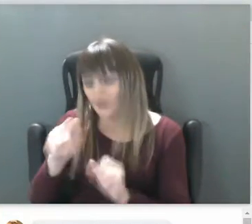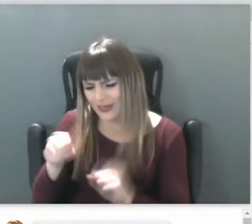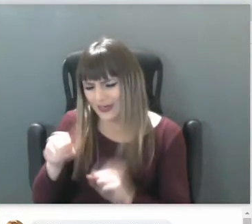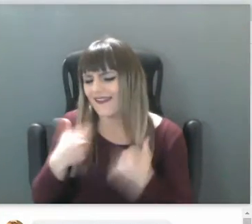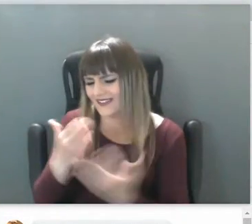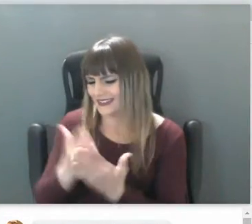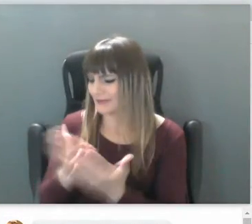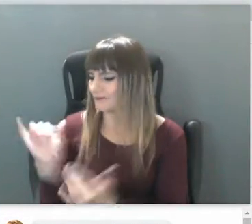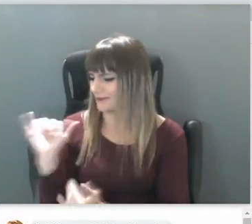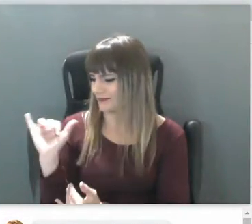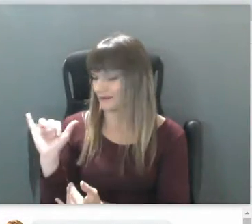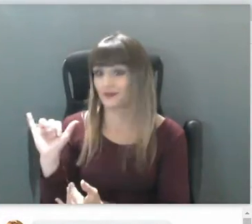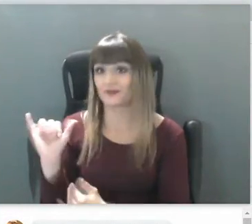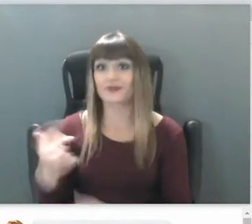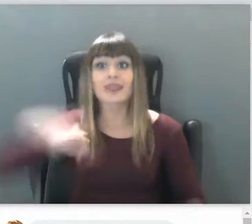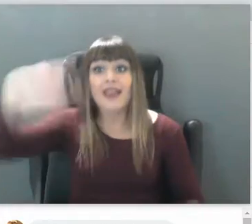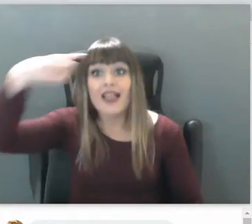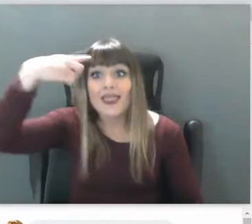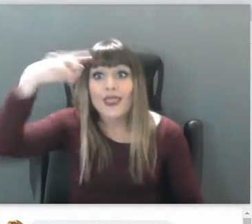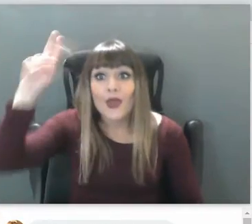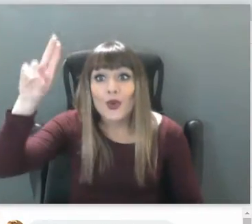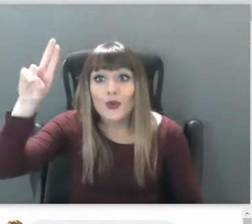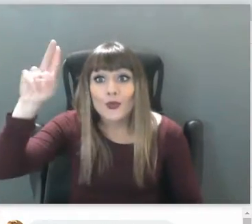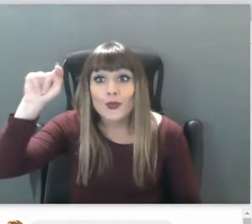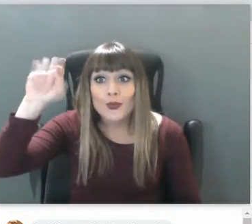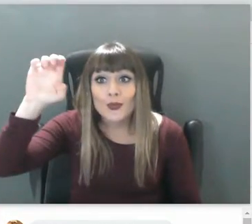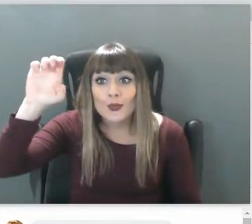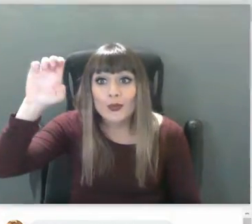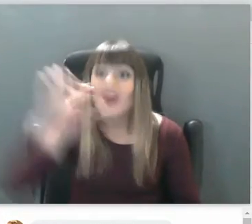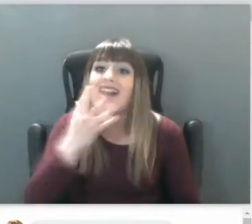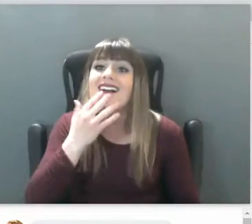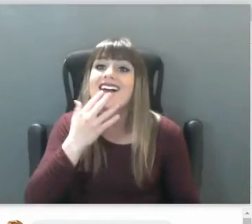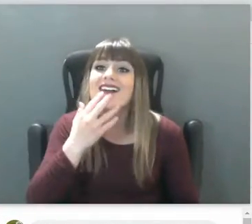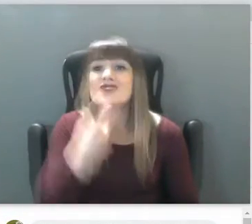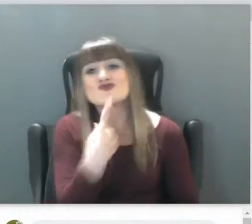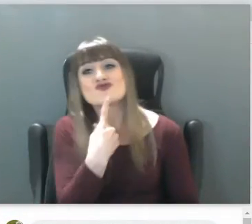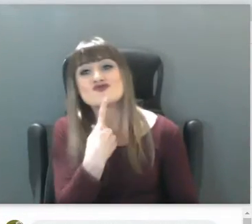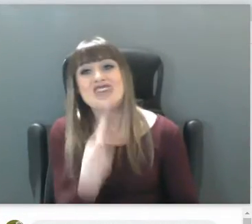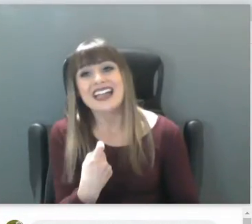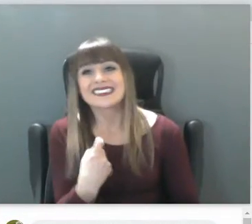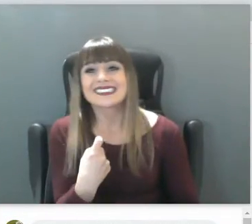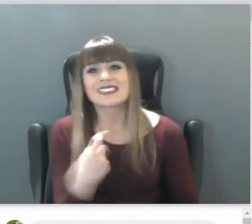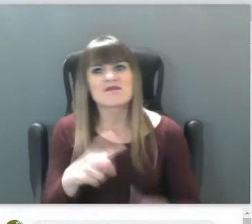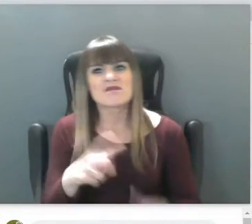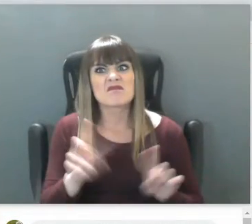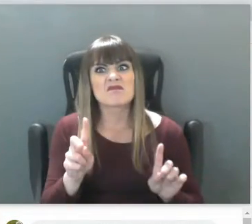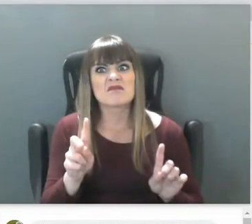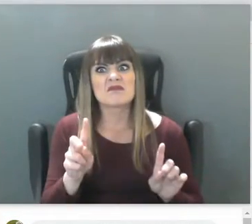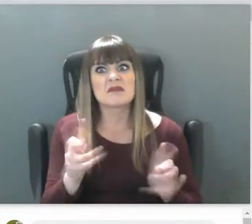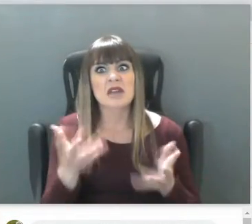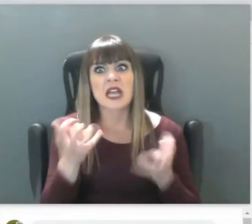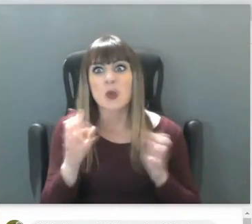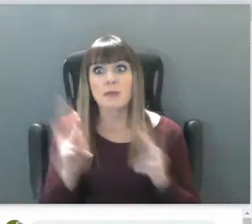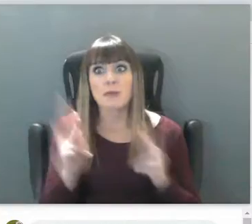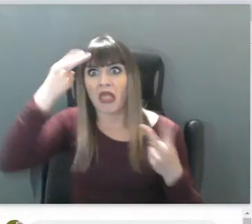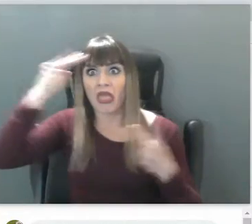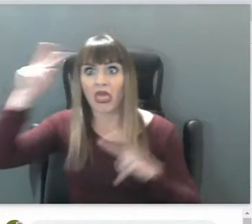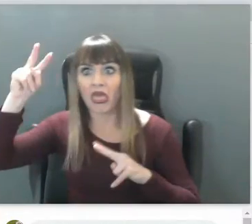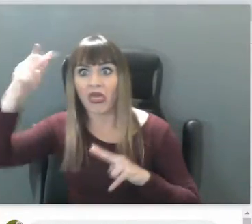know I was thinking about doing ute colors, but then if they have red on them, a lot of people accidentally. Yeah, Yeah,